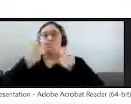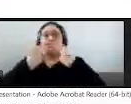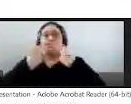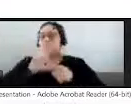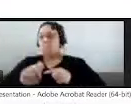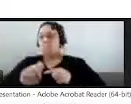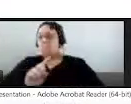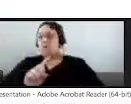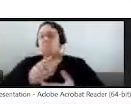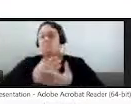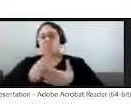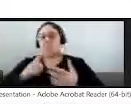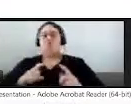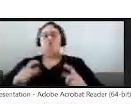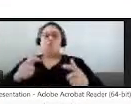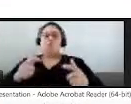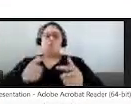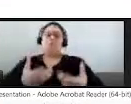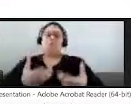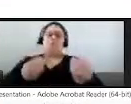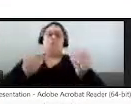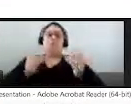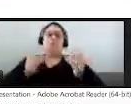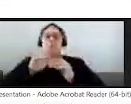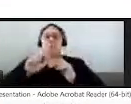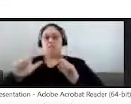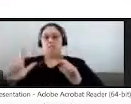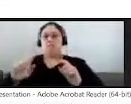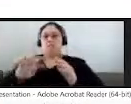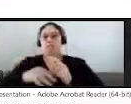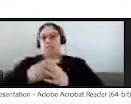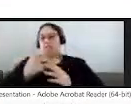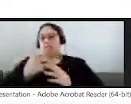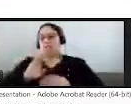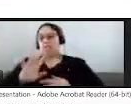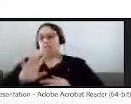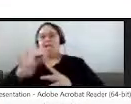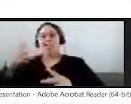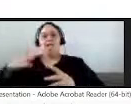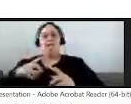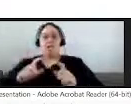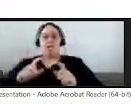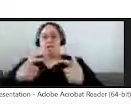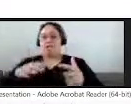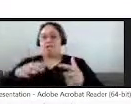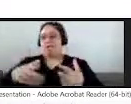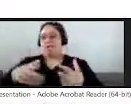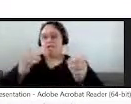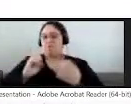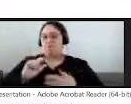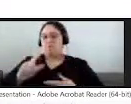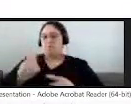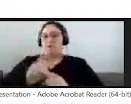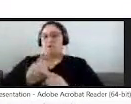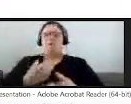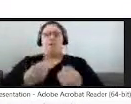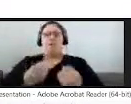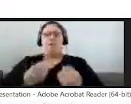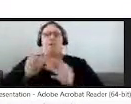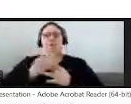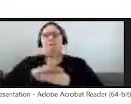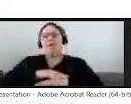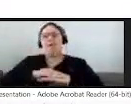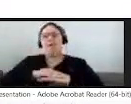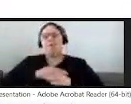that some committees do get bills, multiple bills. Other committees might not get a bill or only gets a minimal